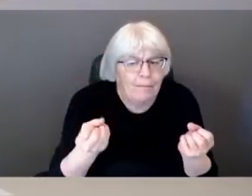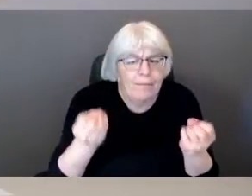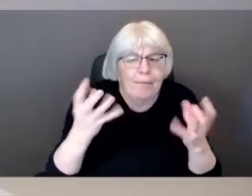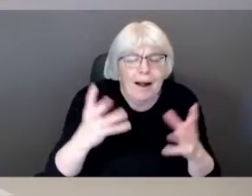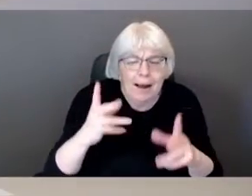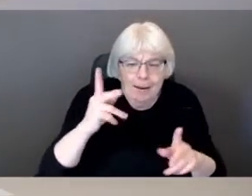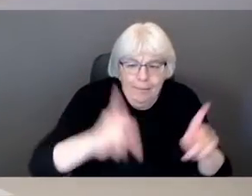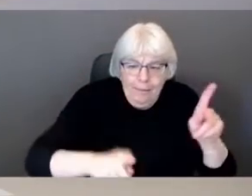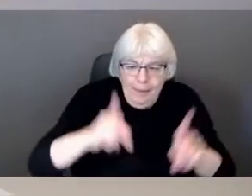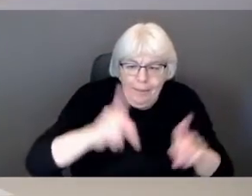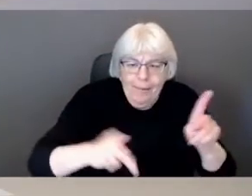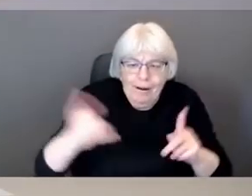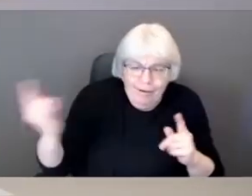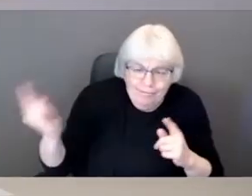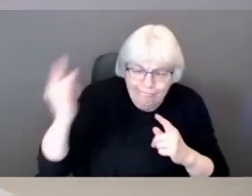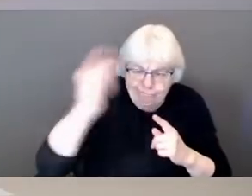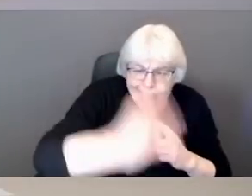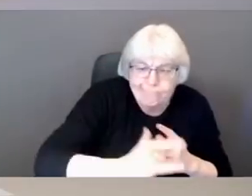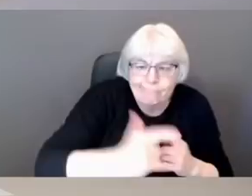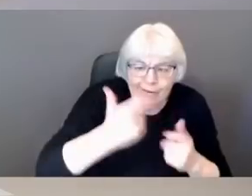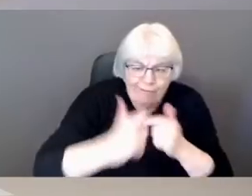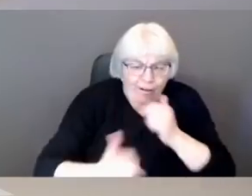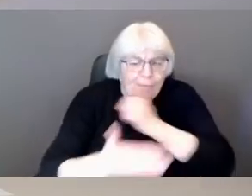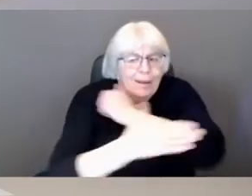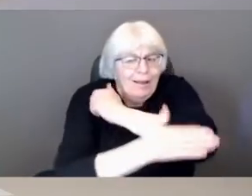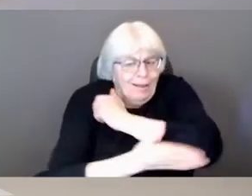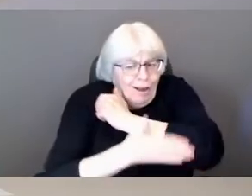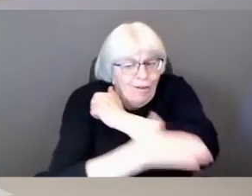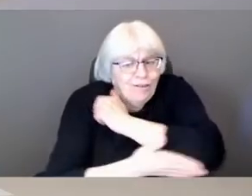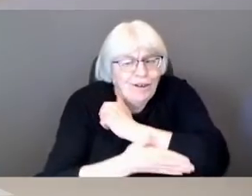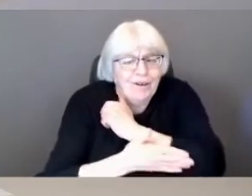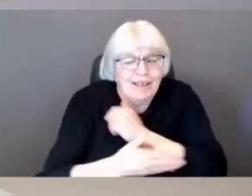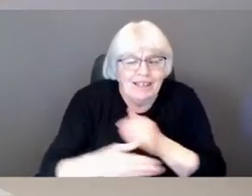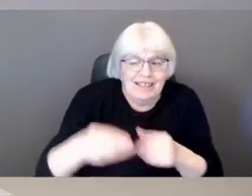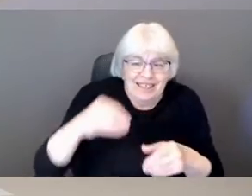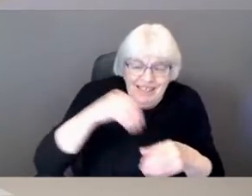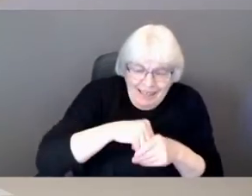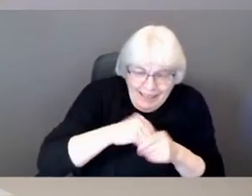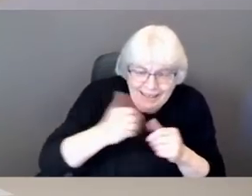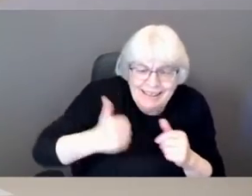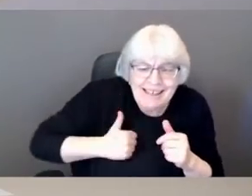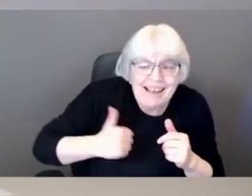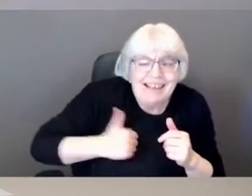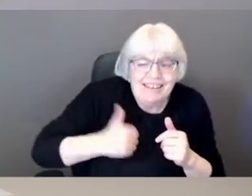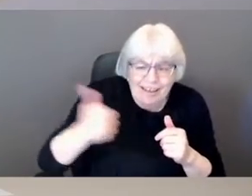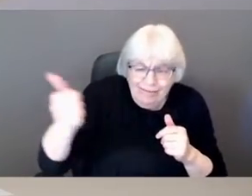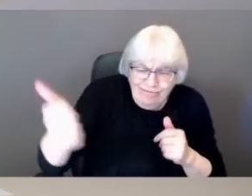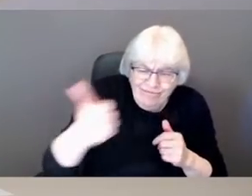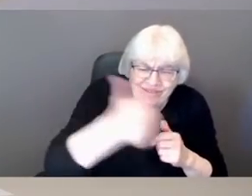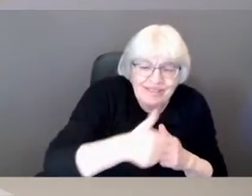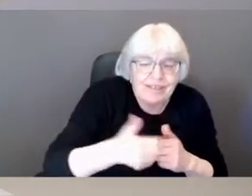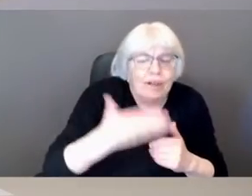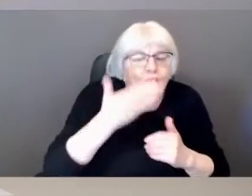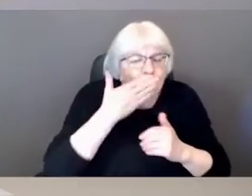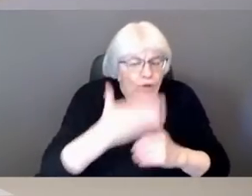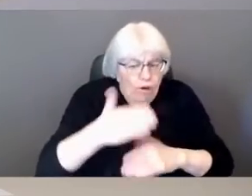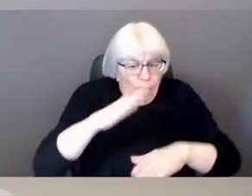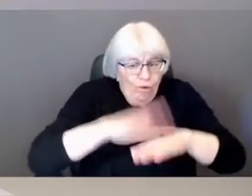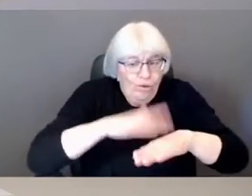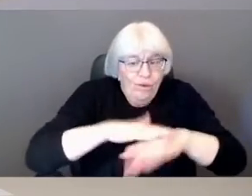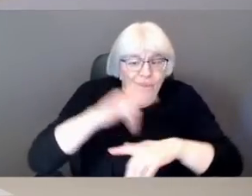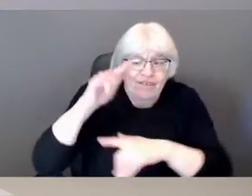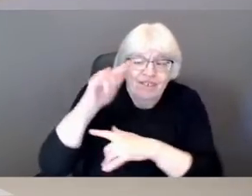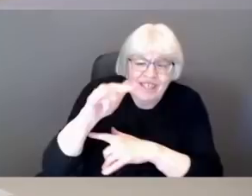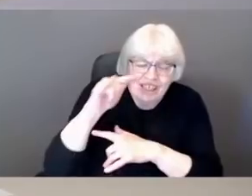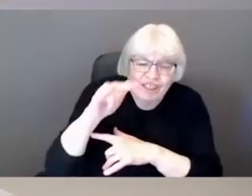well as domestically. And it's just a good reminder, the flight notifications